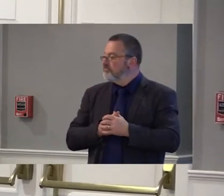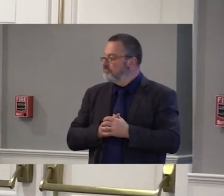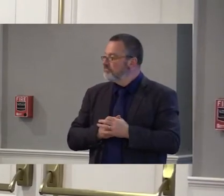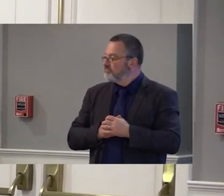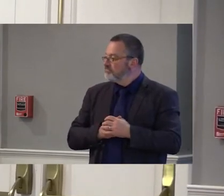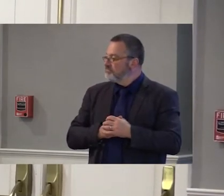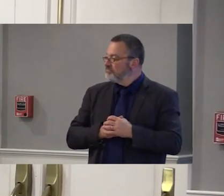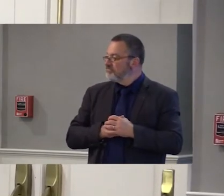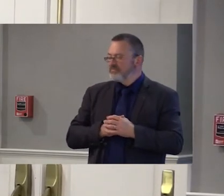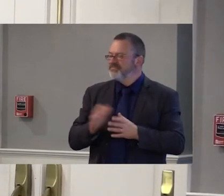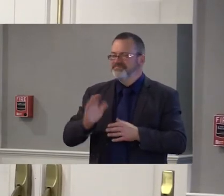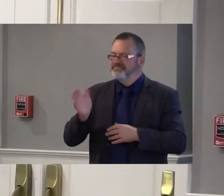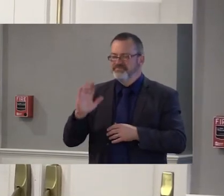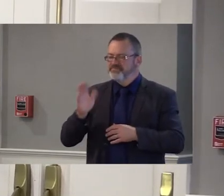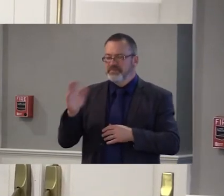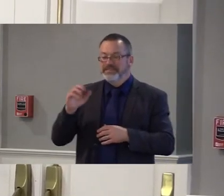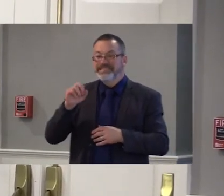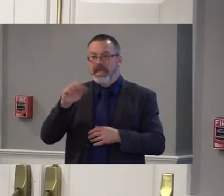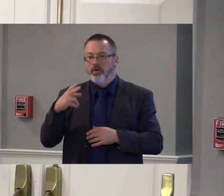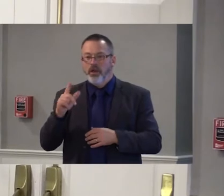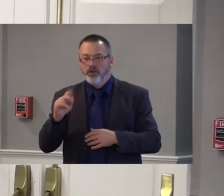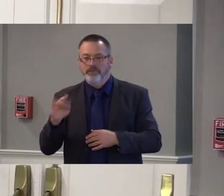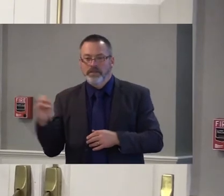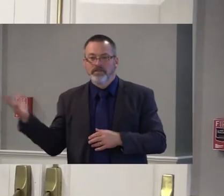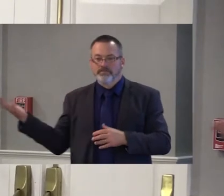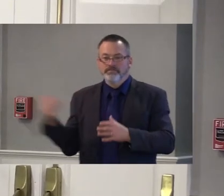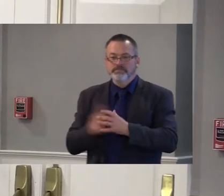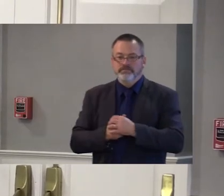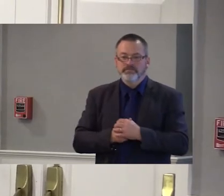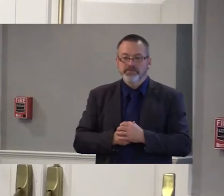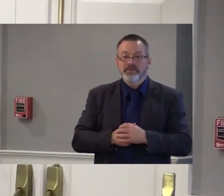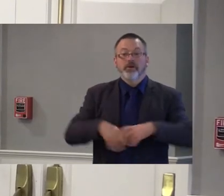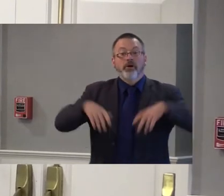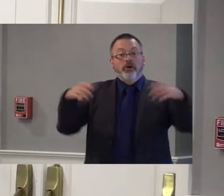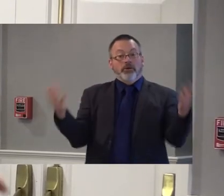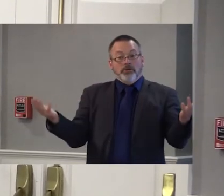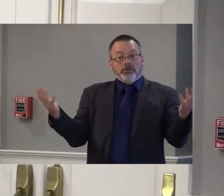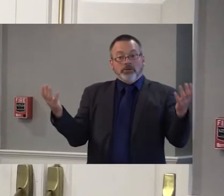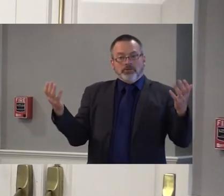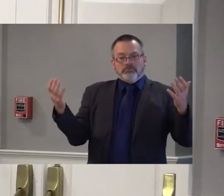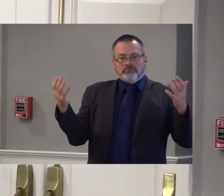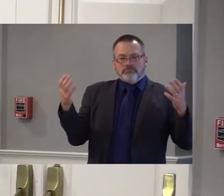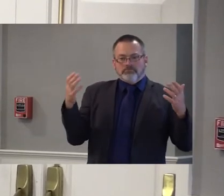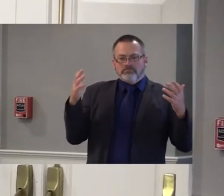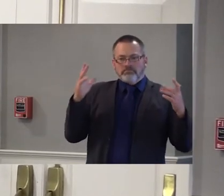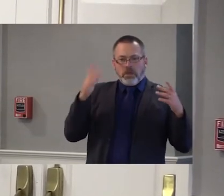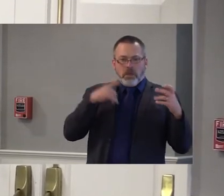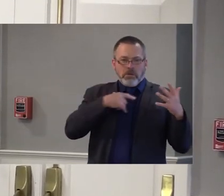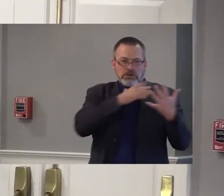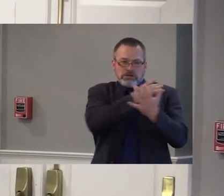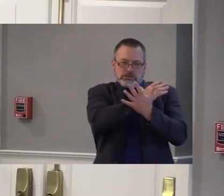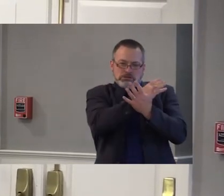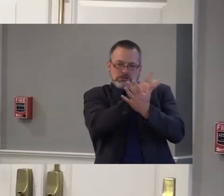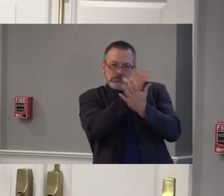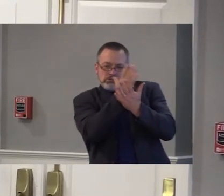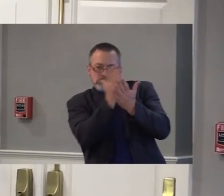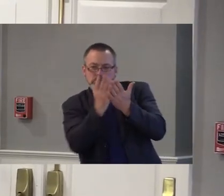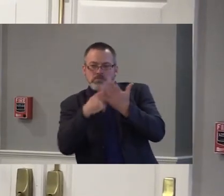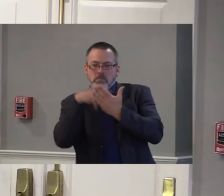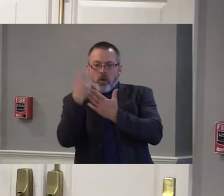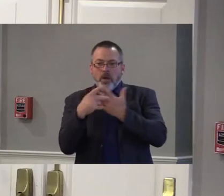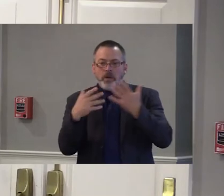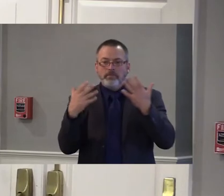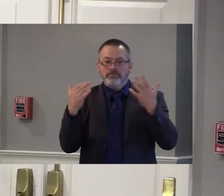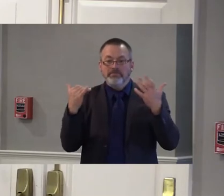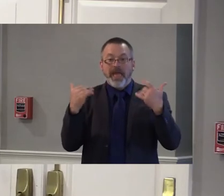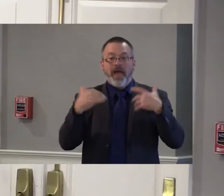Thanks so much, Marty. So this mostly ends our program. I'm going to invite our friends Ed and Ginny back up to give